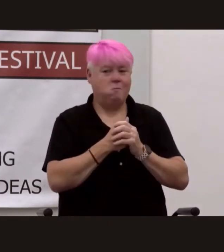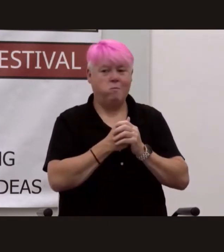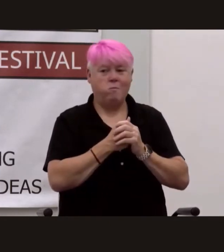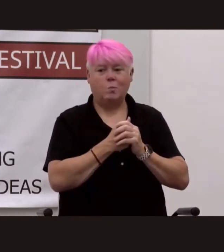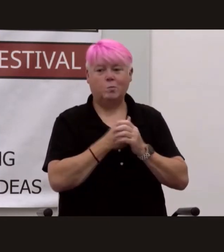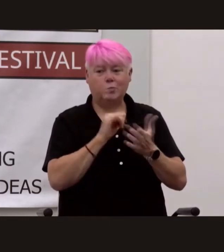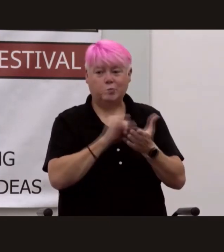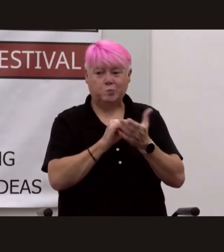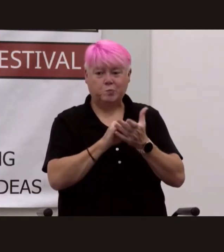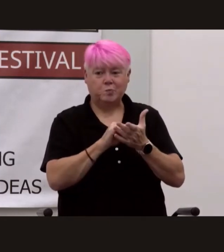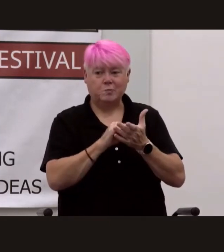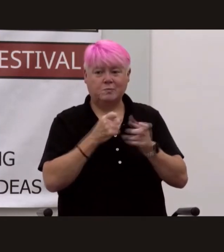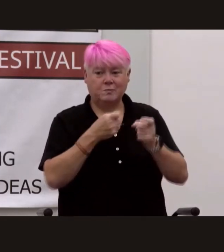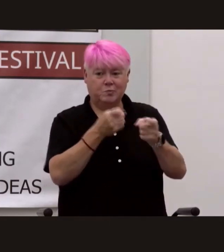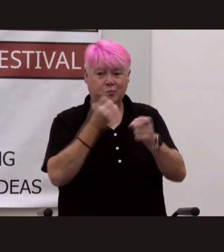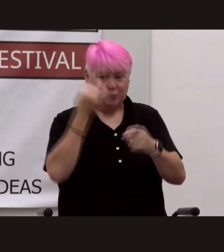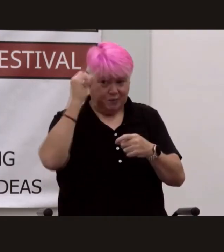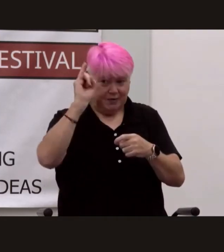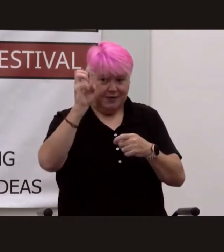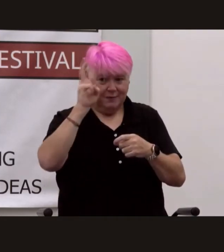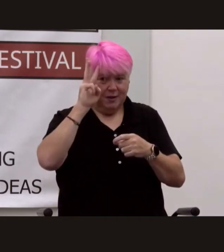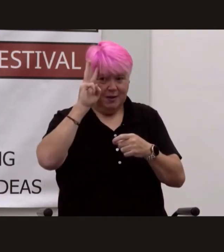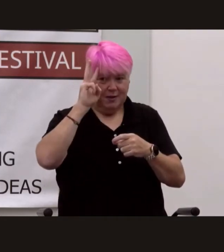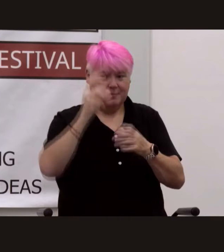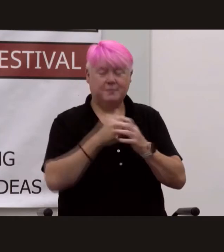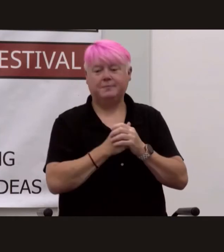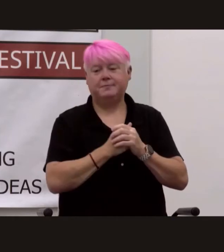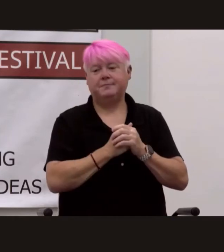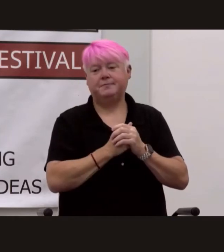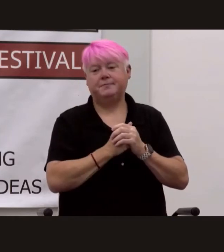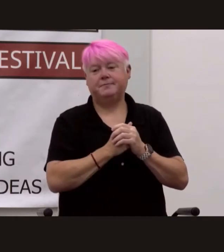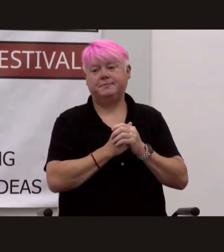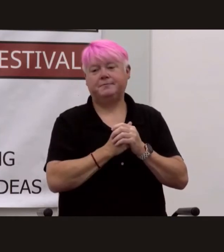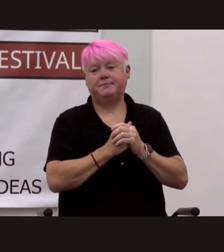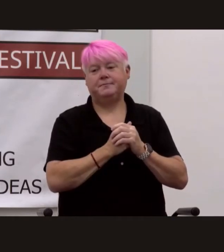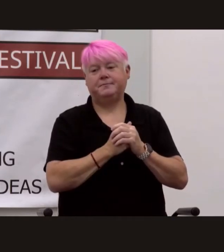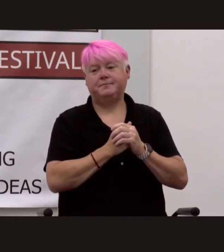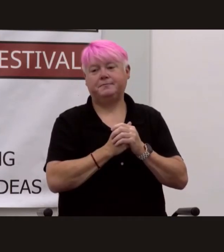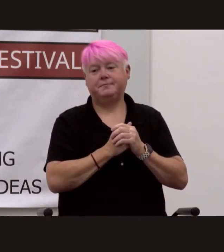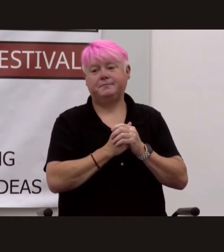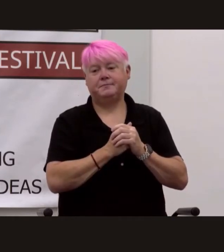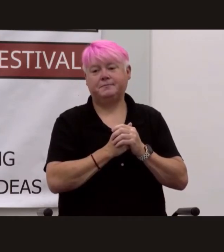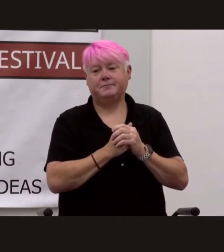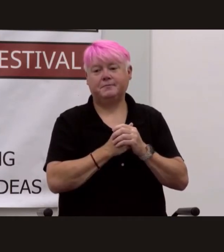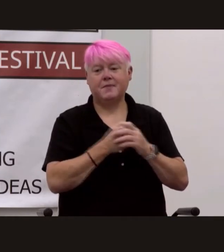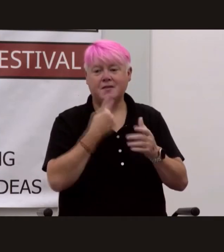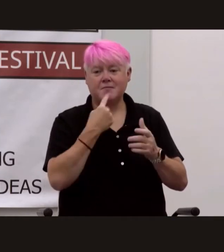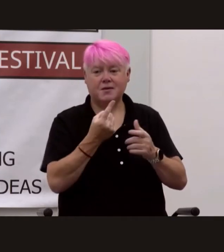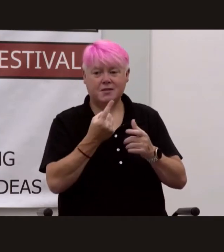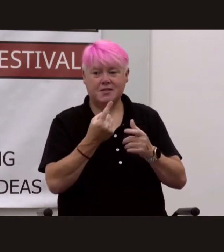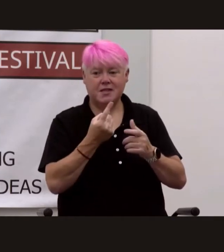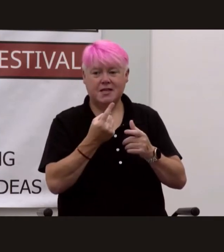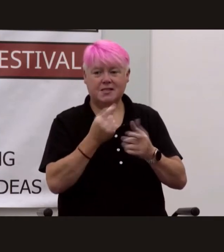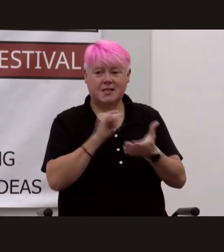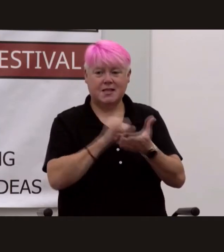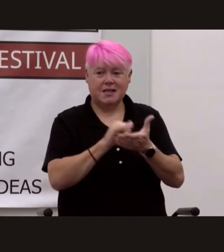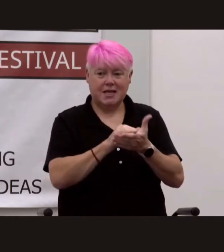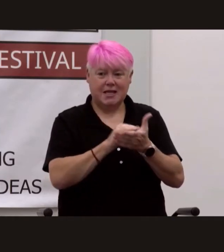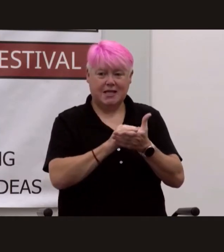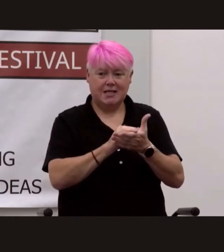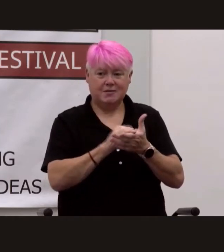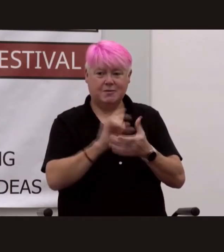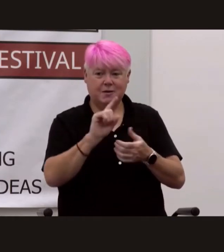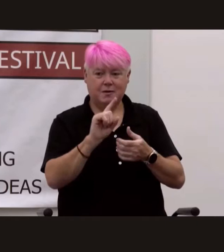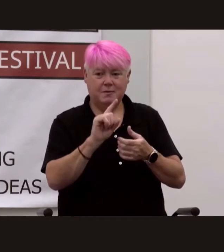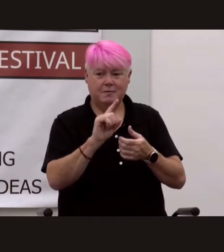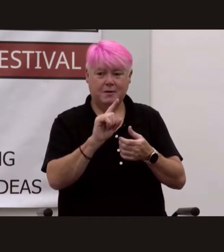give you an idea of Moreland. The other thing to mention about Moreland is that he is a major character